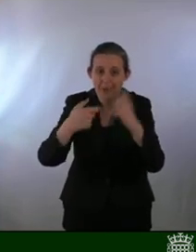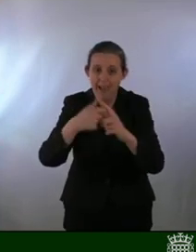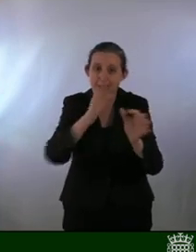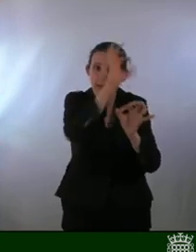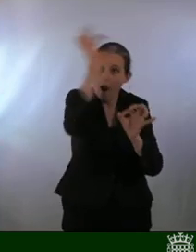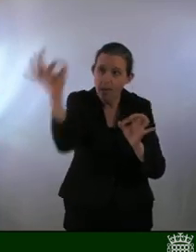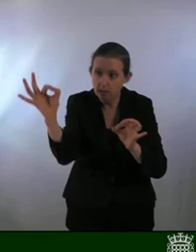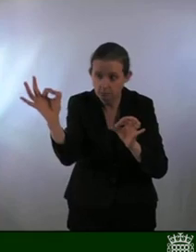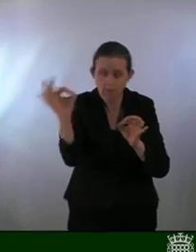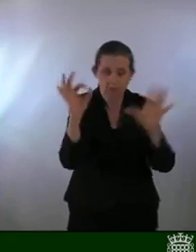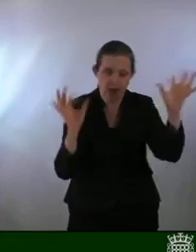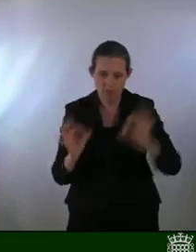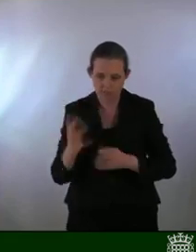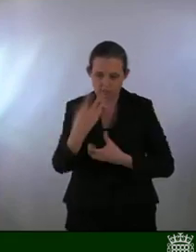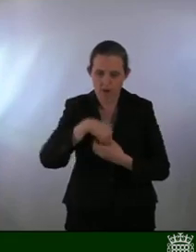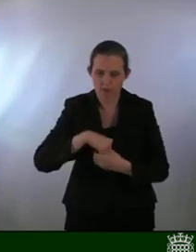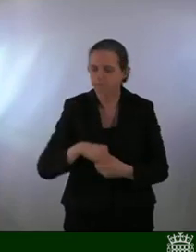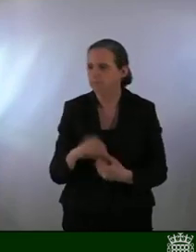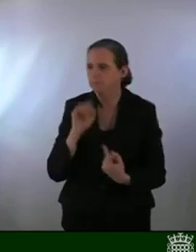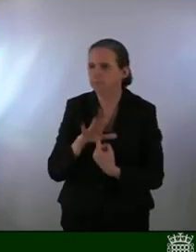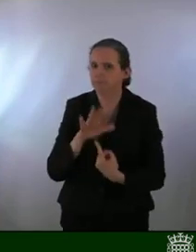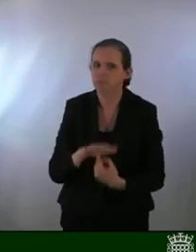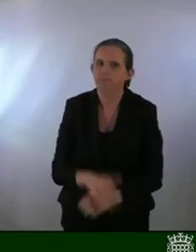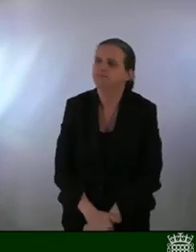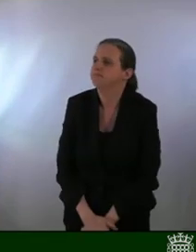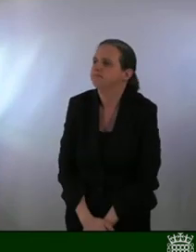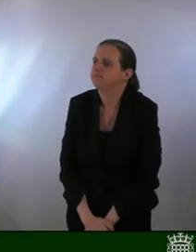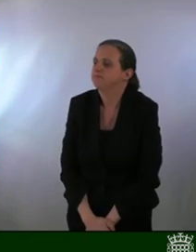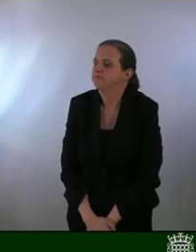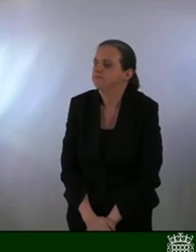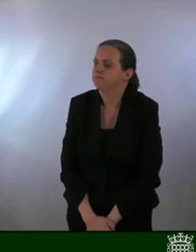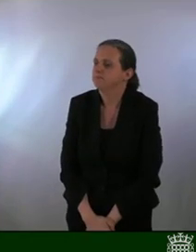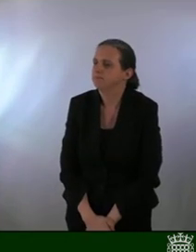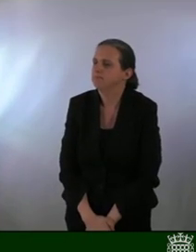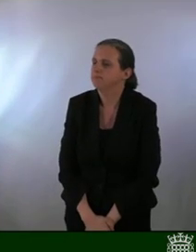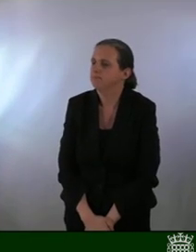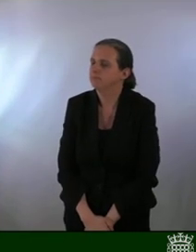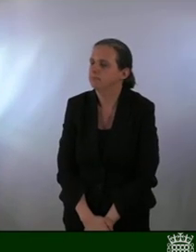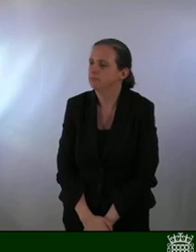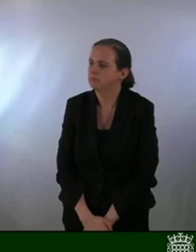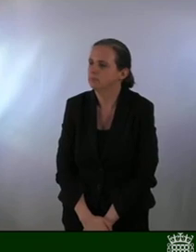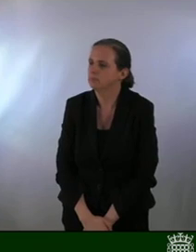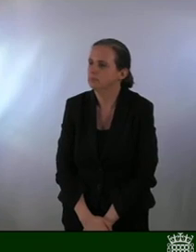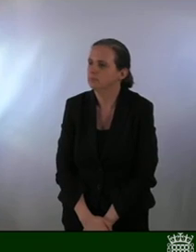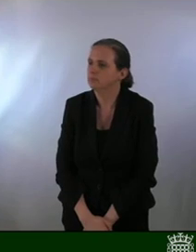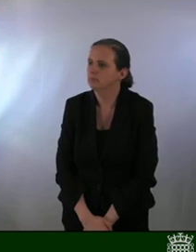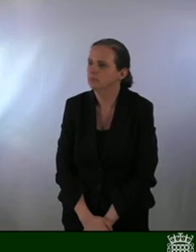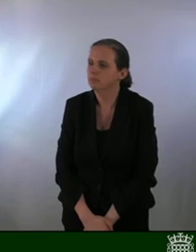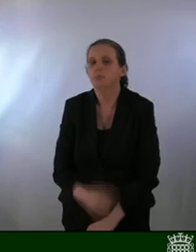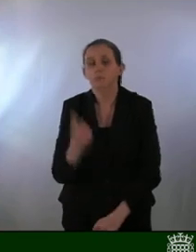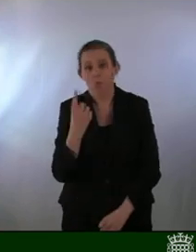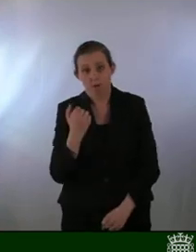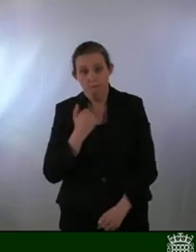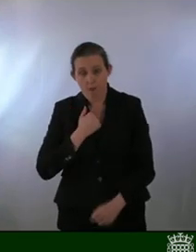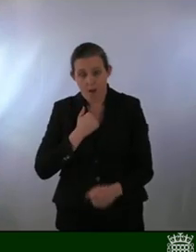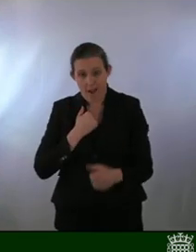part of these islands. Pongasari. Mr. Speaker, I've been contacted by a constituent of mine in Erith and Thamesmead.